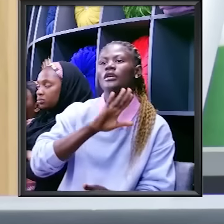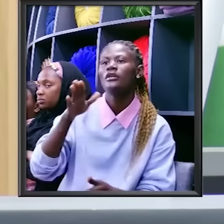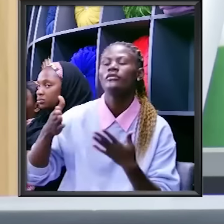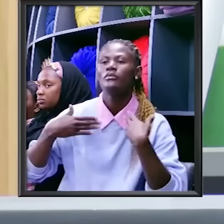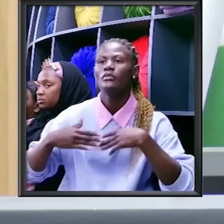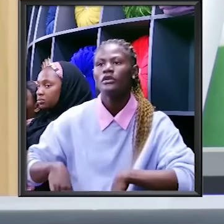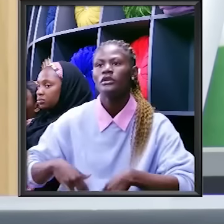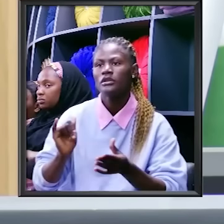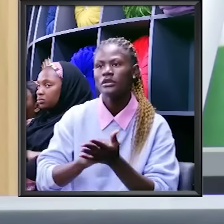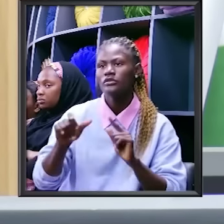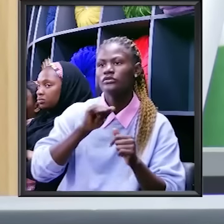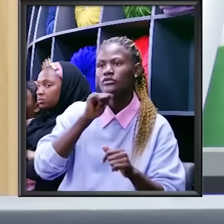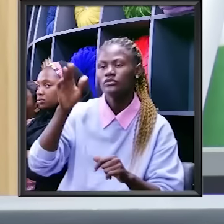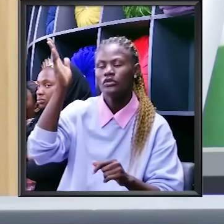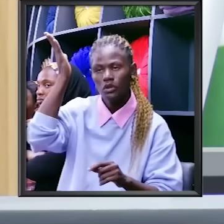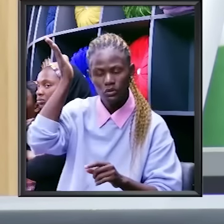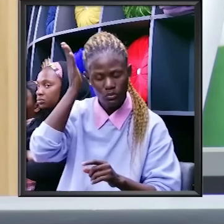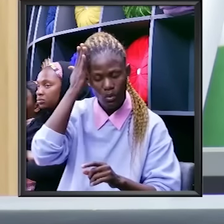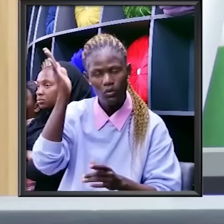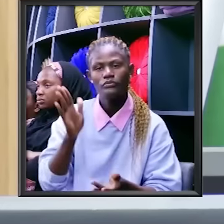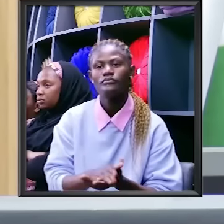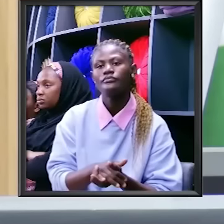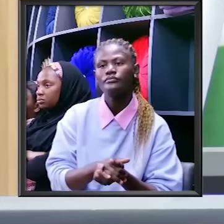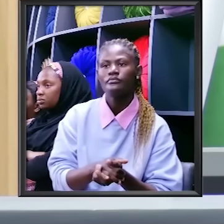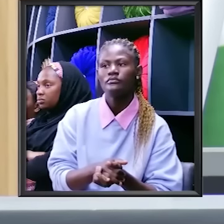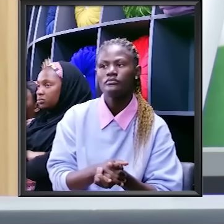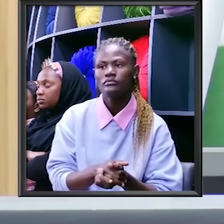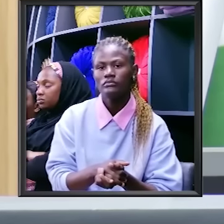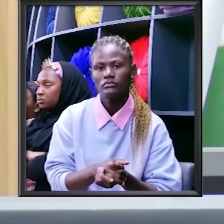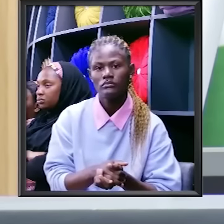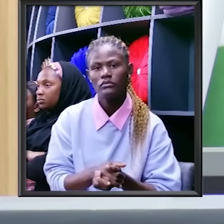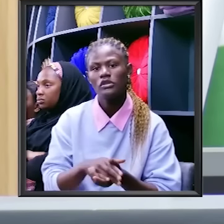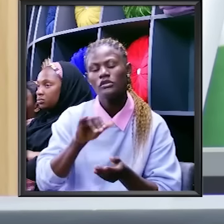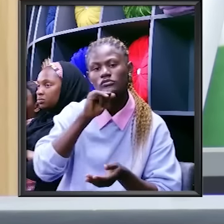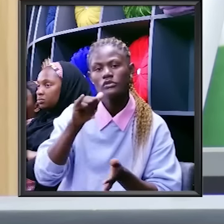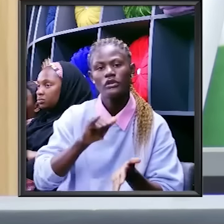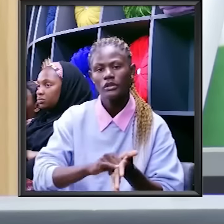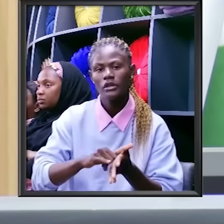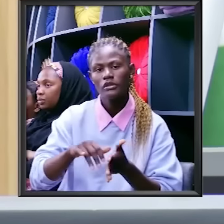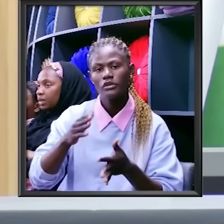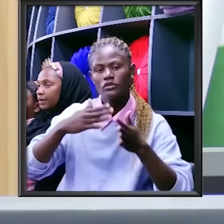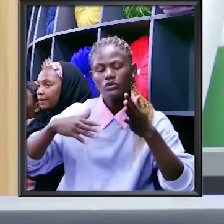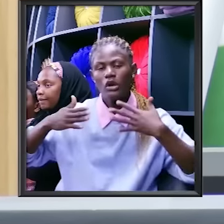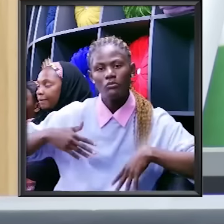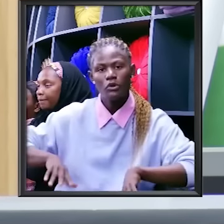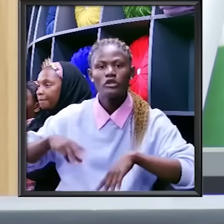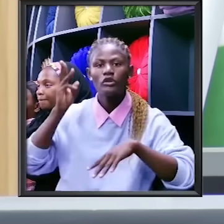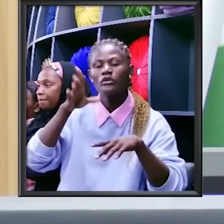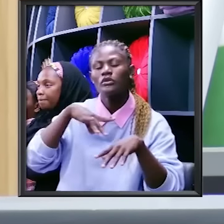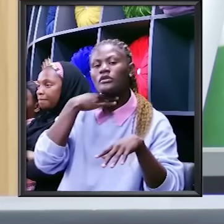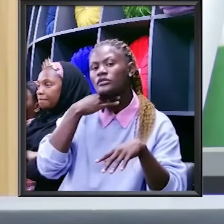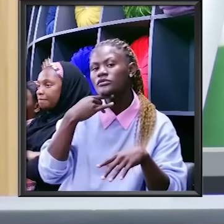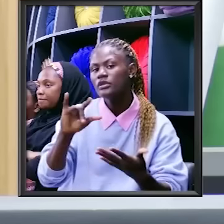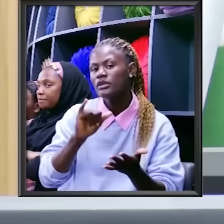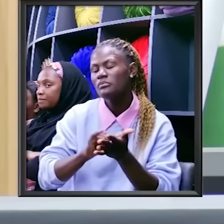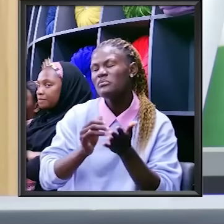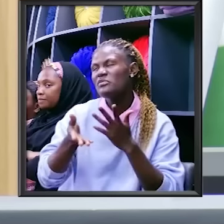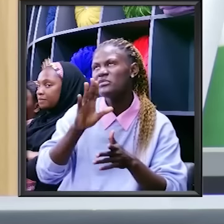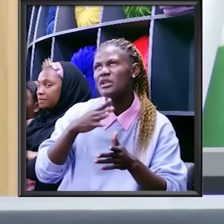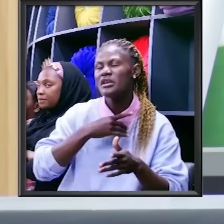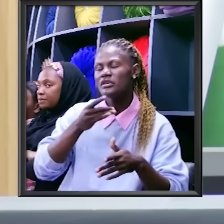such department for a regulating institution, it no be waiting somebody go to introduce like saying that something where there for